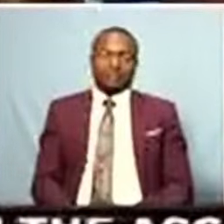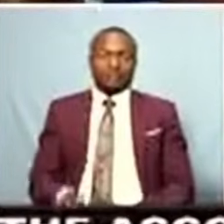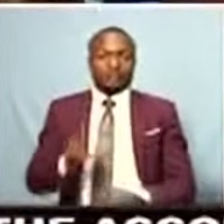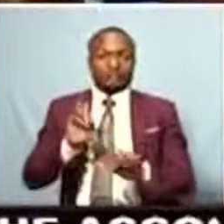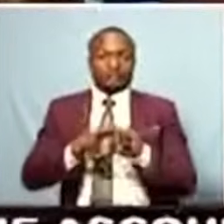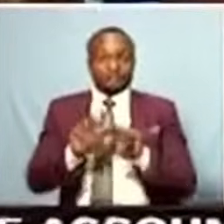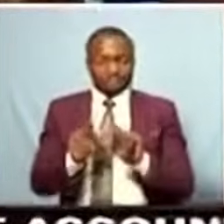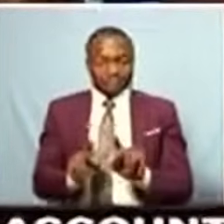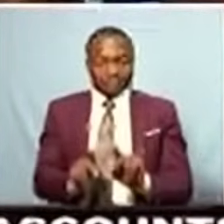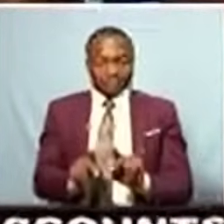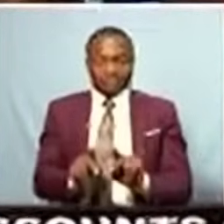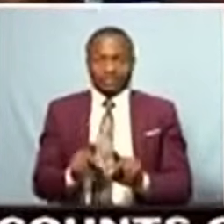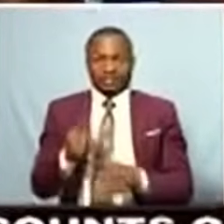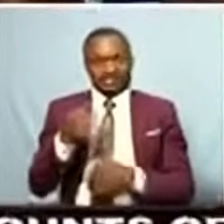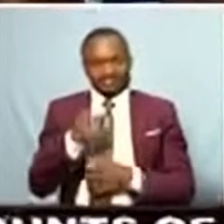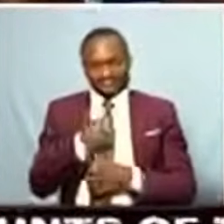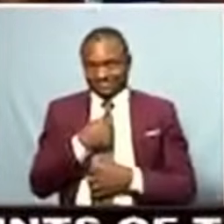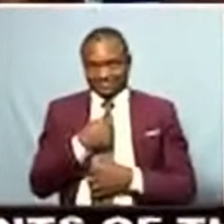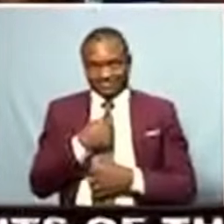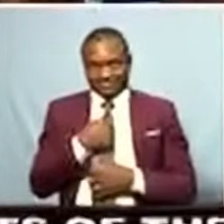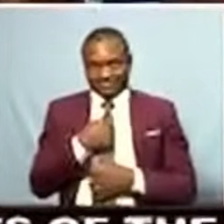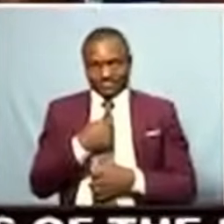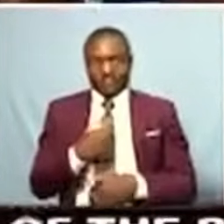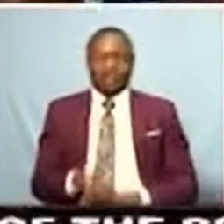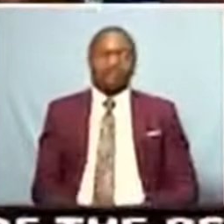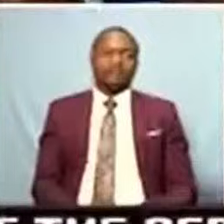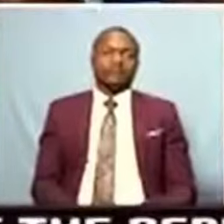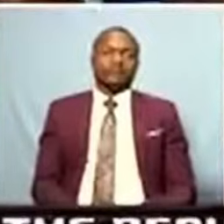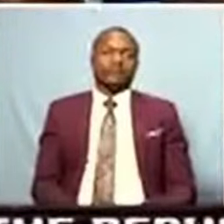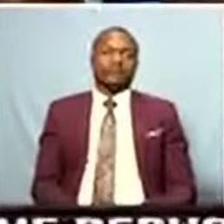Chair, for me,